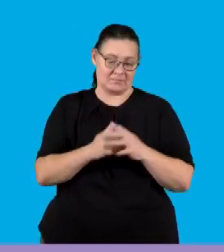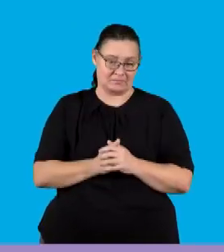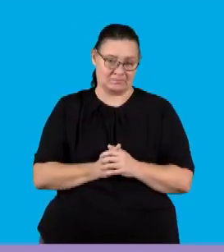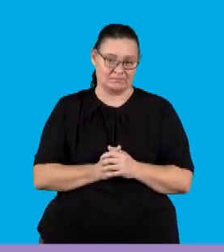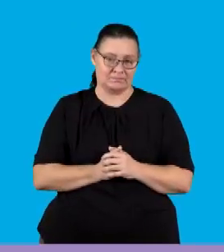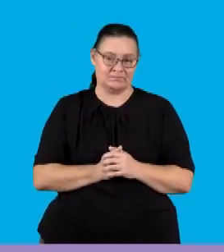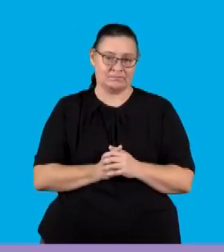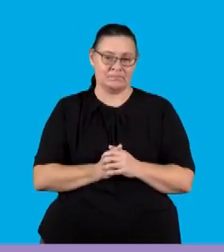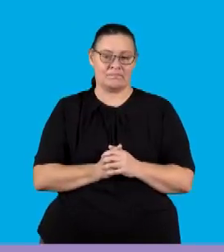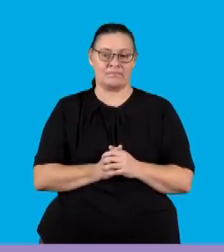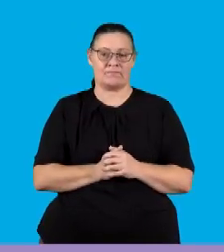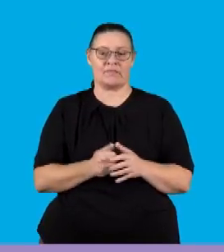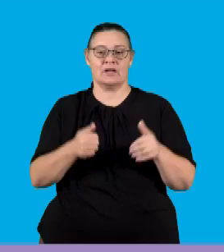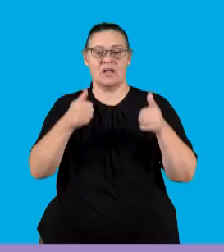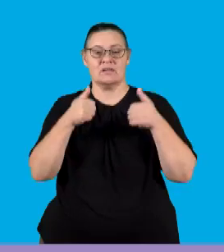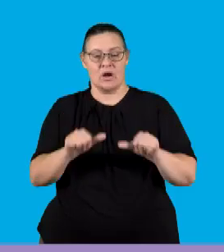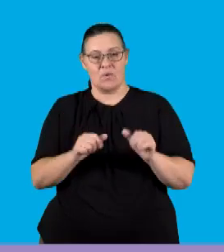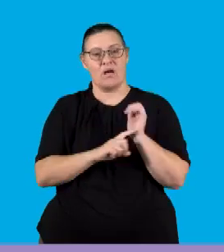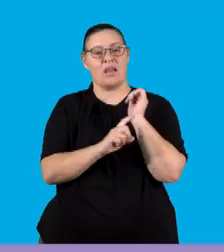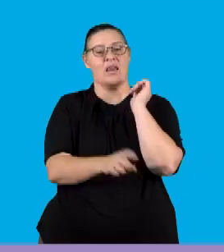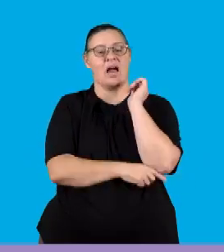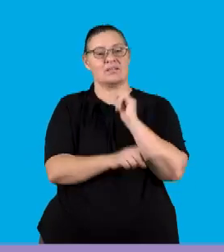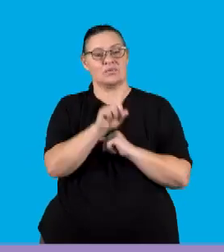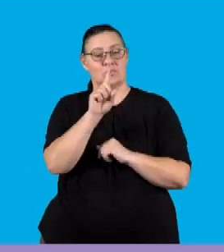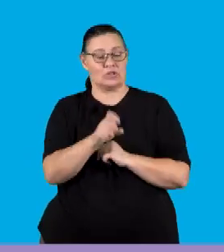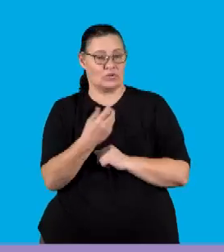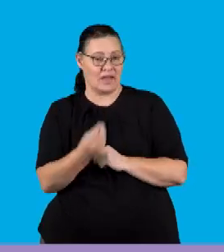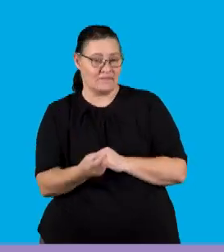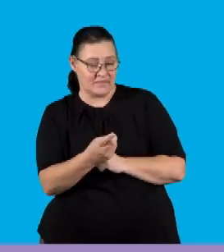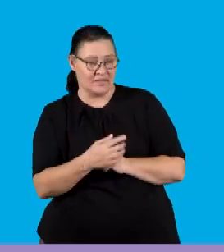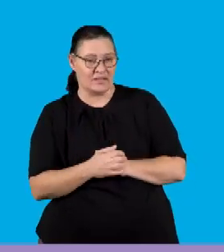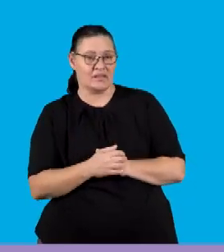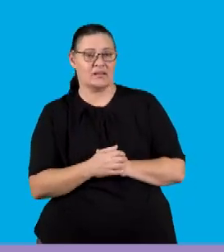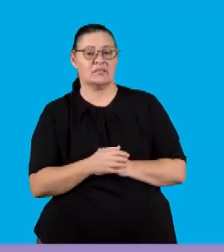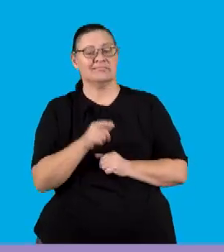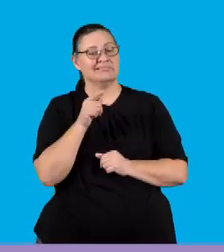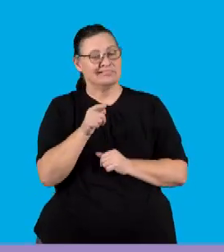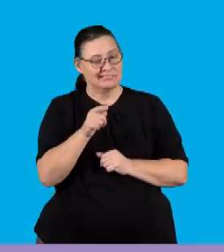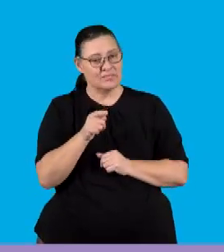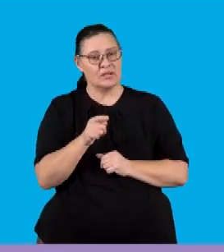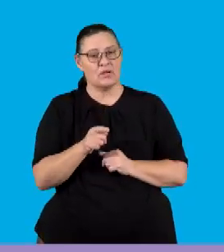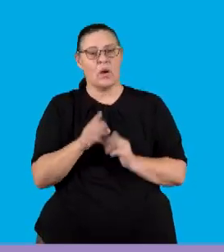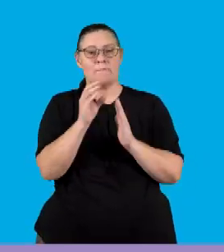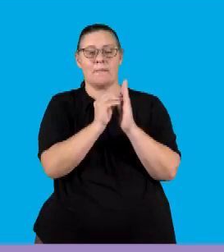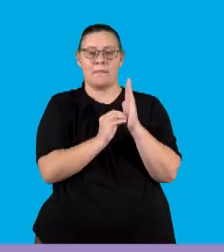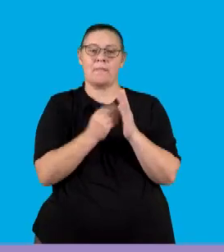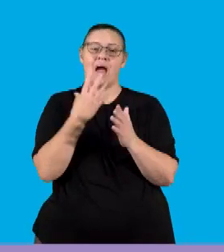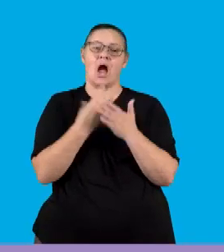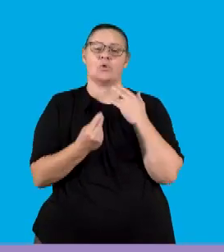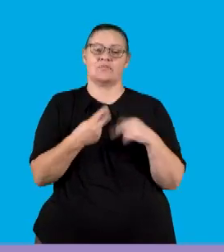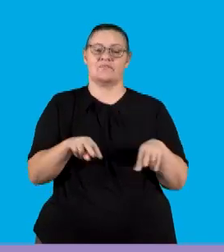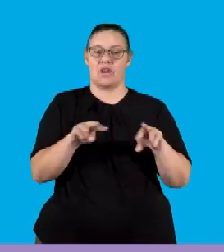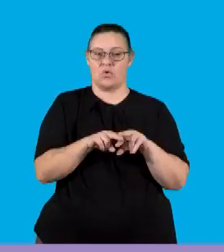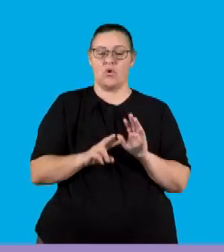values. Let's look at the last question that we have been given here, and this is just to write down the output values